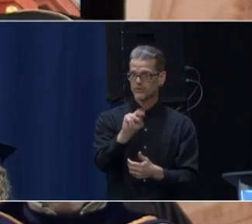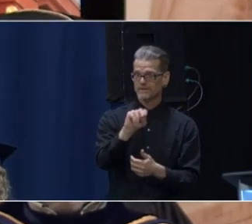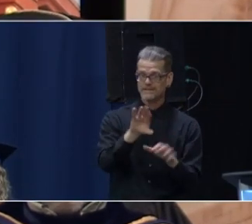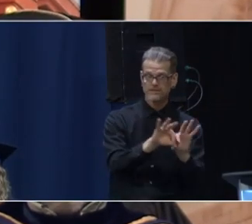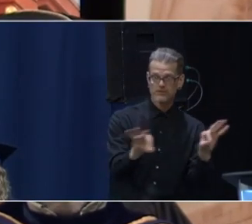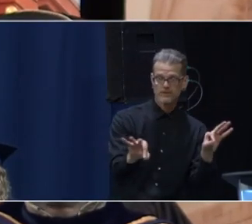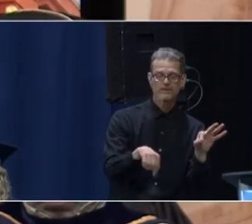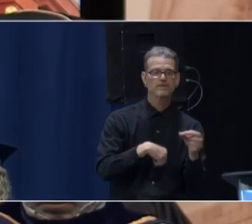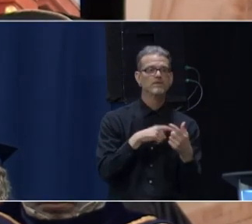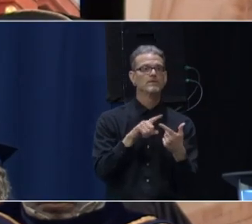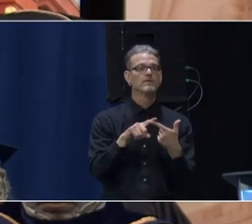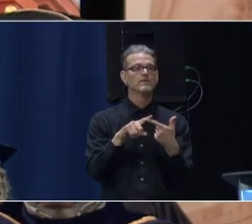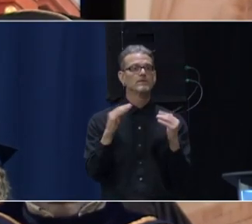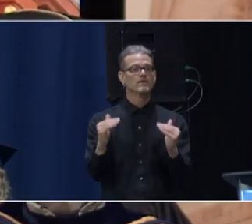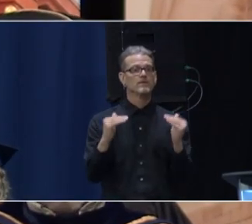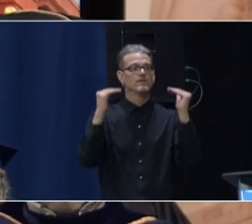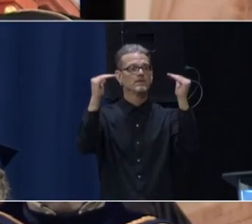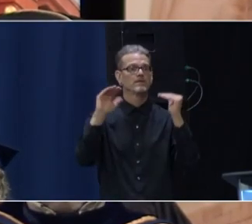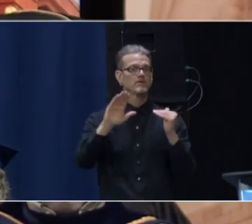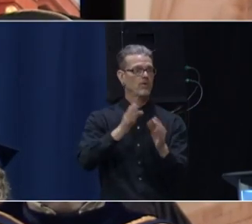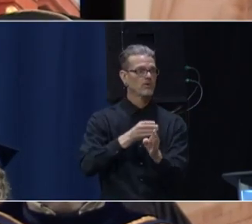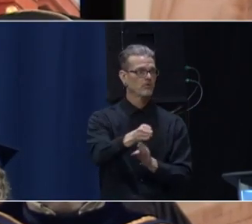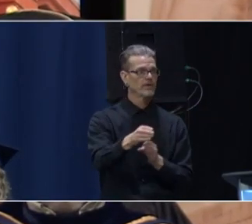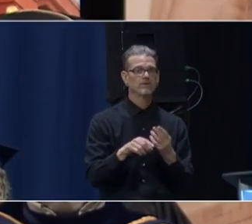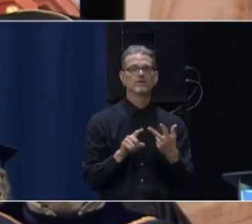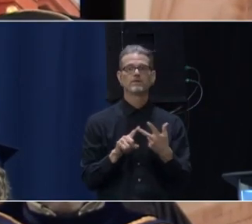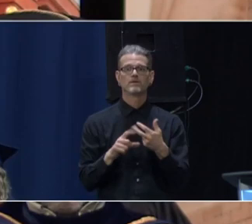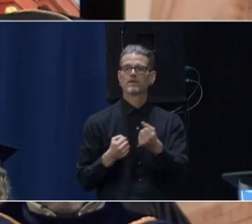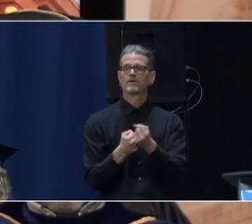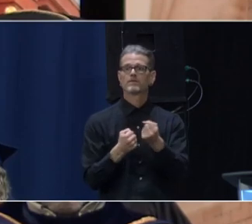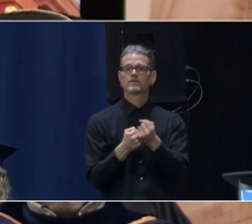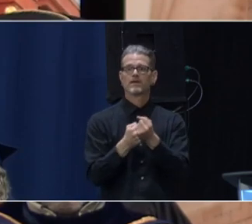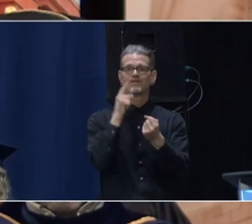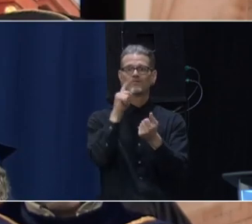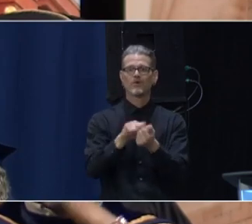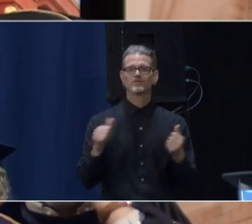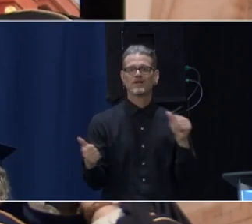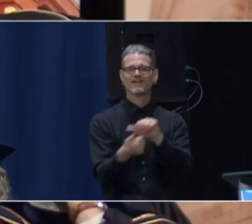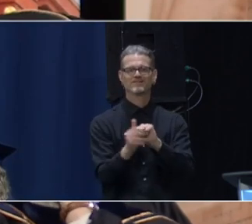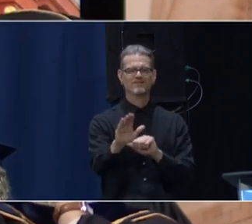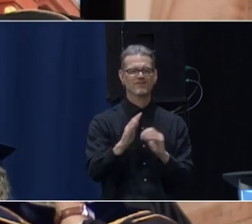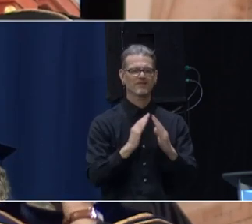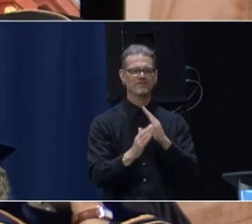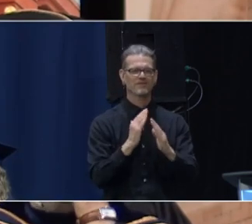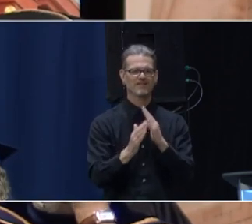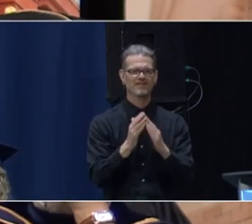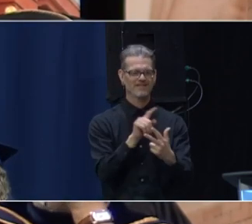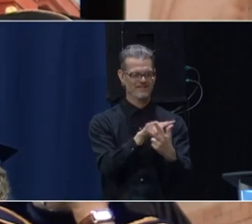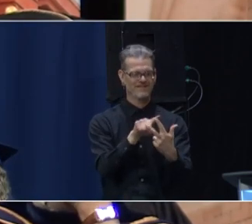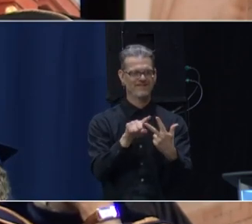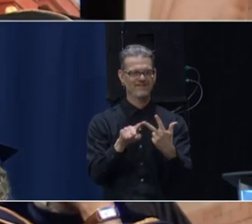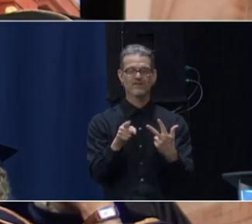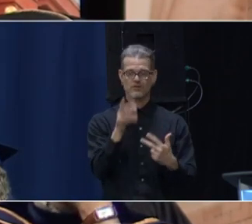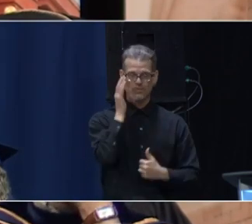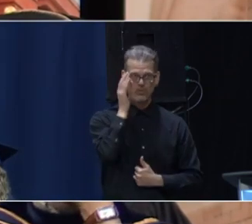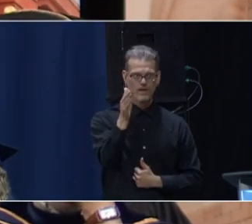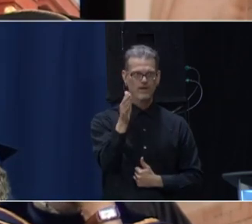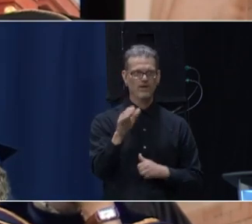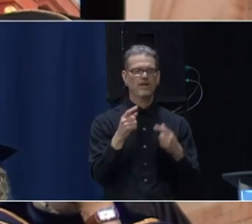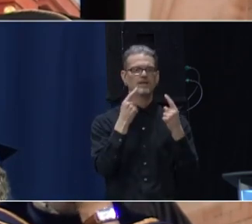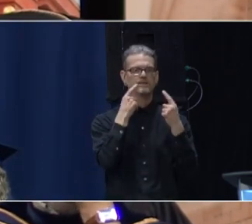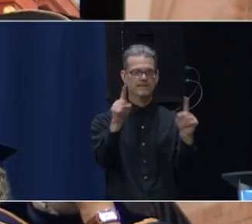degree, advancing in your career, or advocating for change in your community, you will